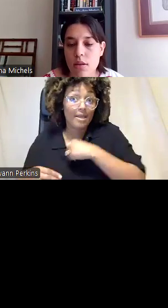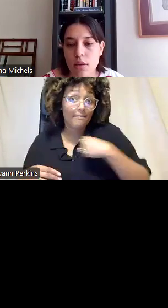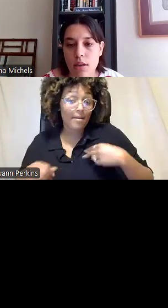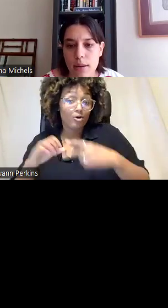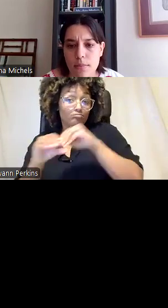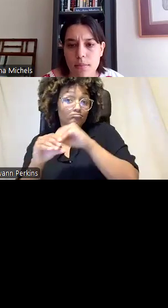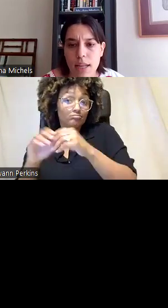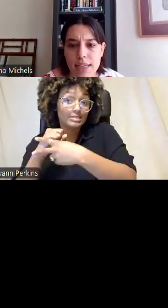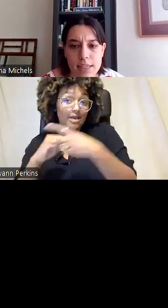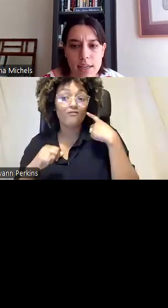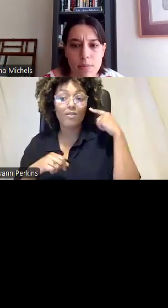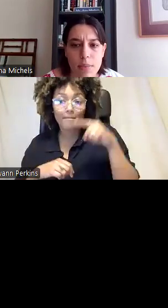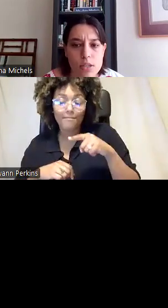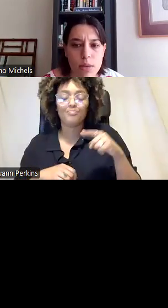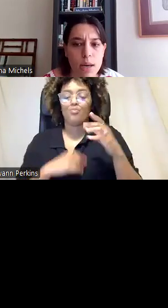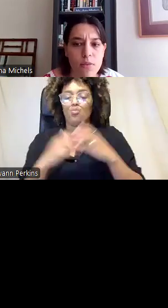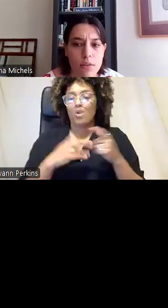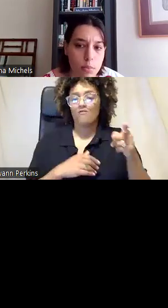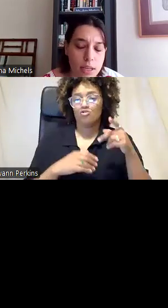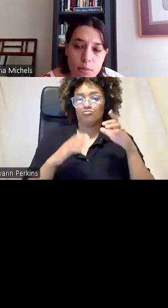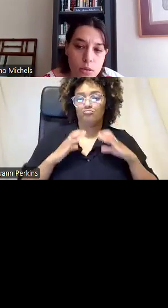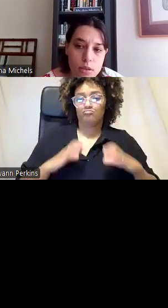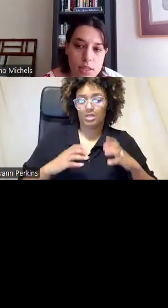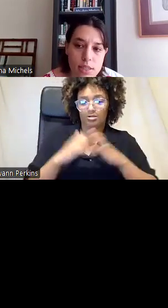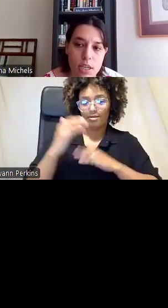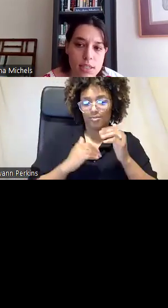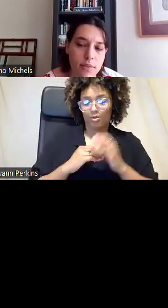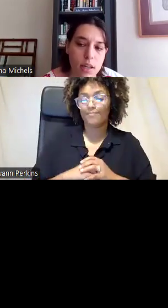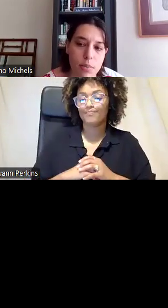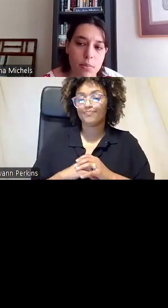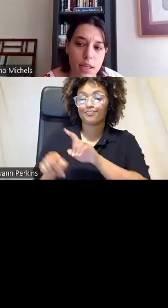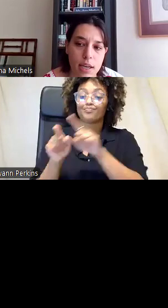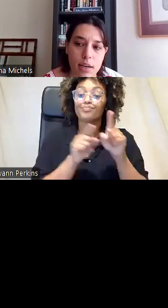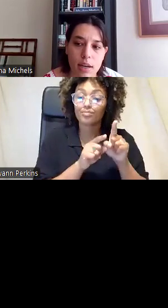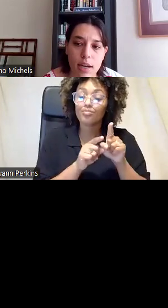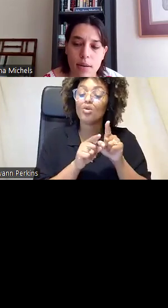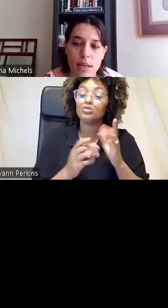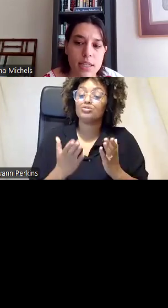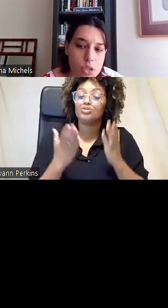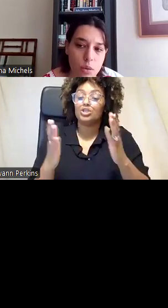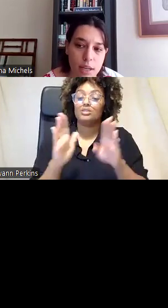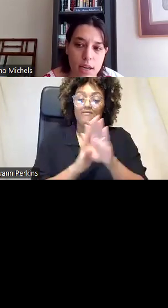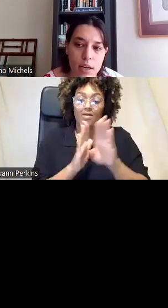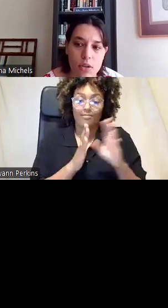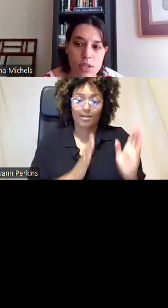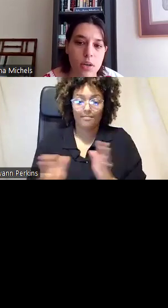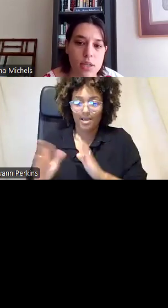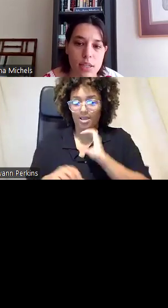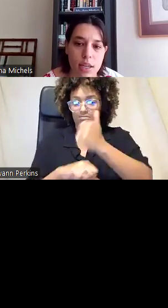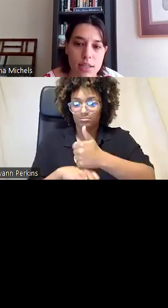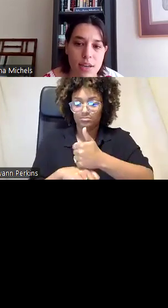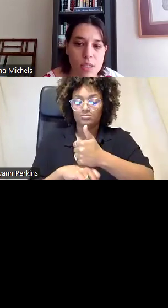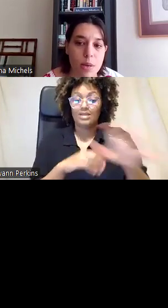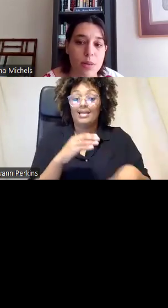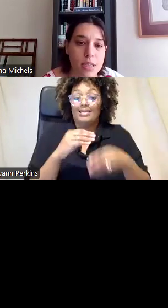with. Lastly, it may also be helpful, if applicable, to suggest developing a plan, an additional plan, if there's any